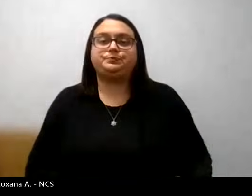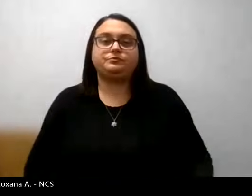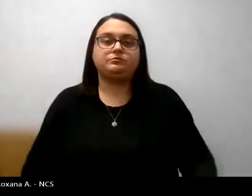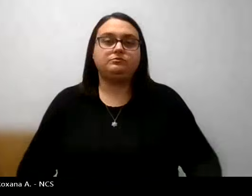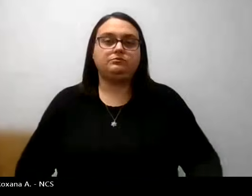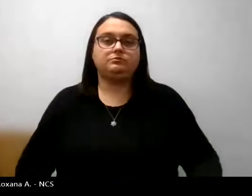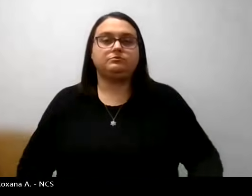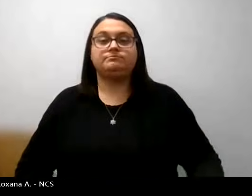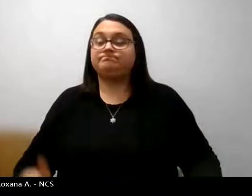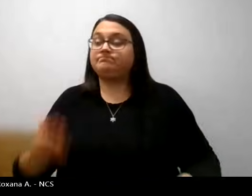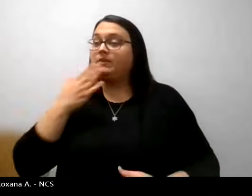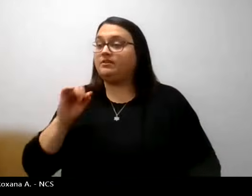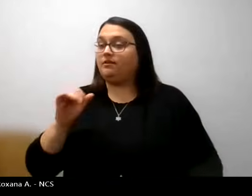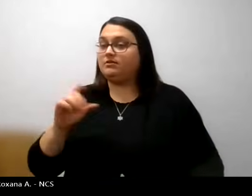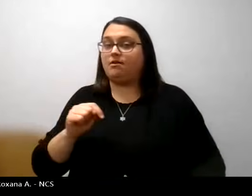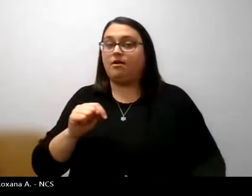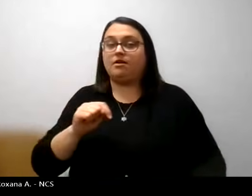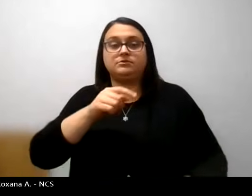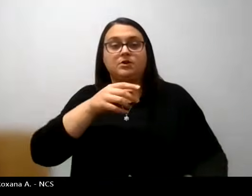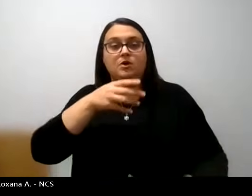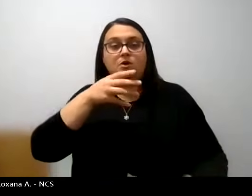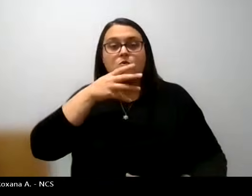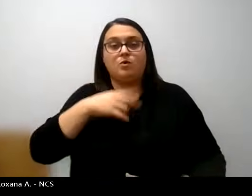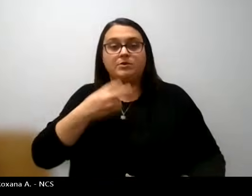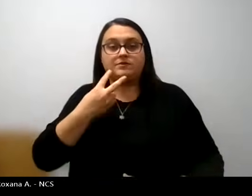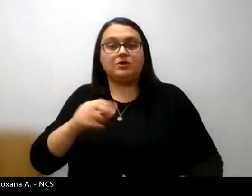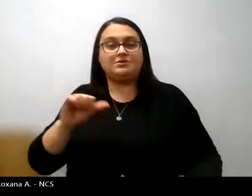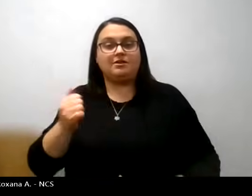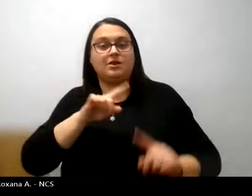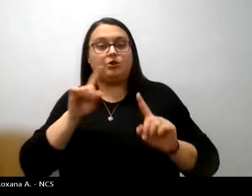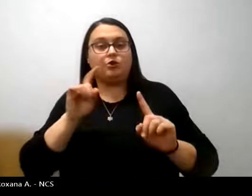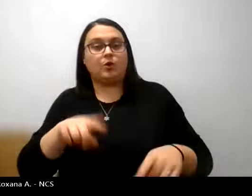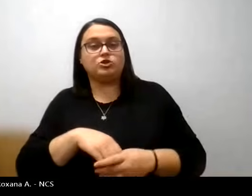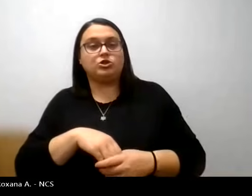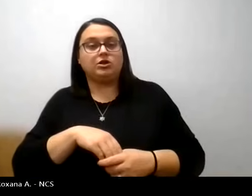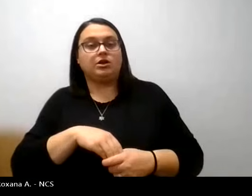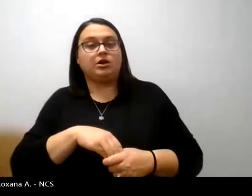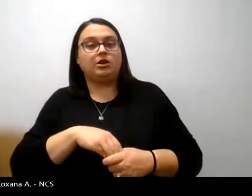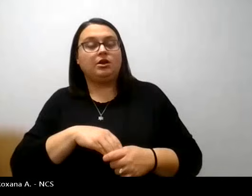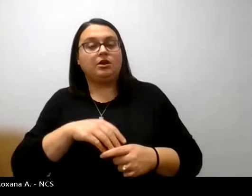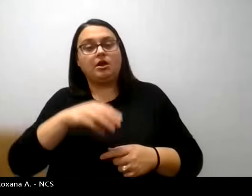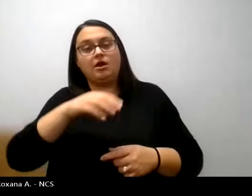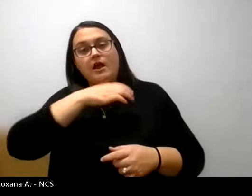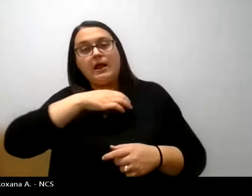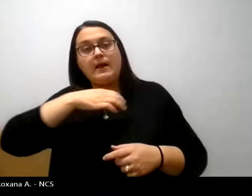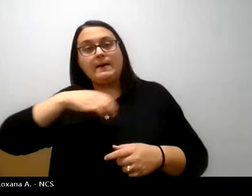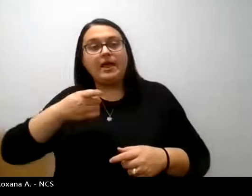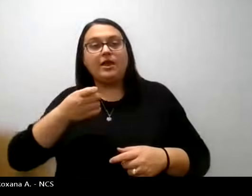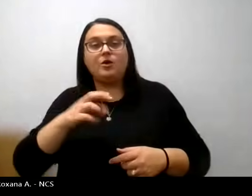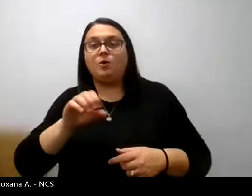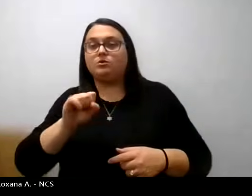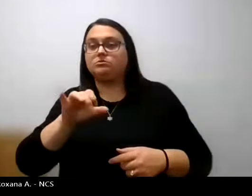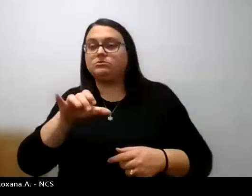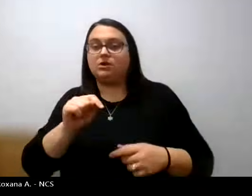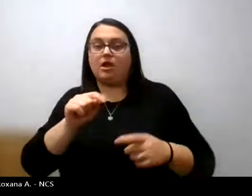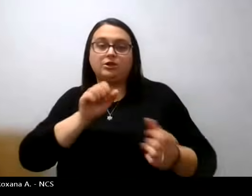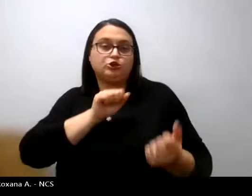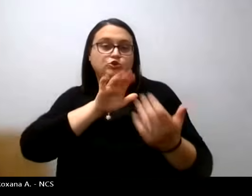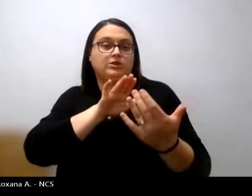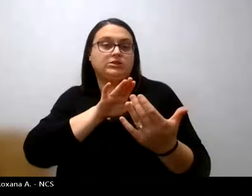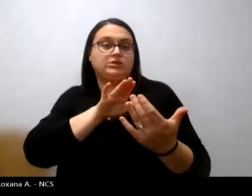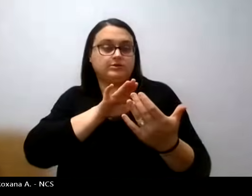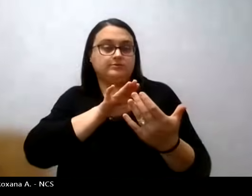Hey, thanks, Scott. Okay. Here is another question. Would like to have either the mayor or Scott Morris address